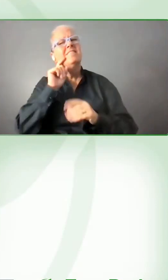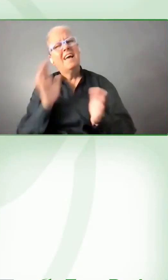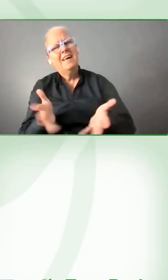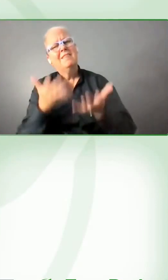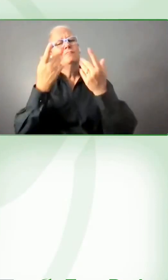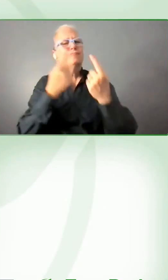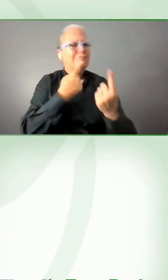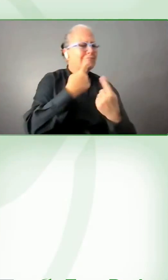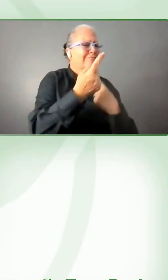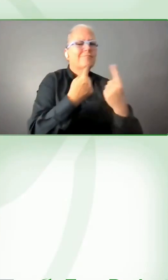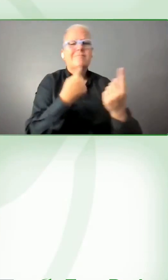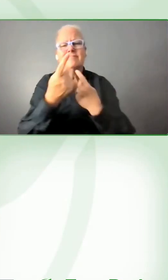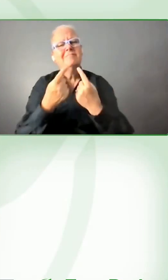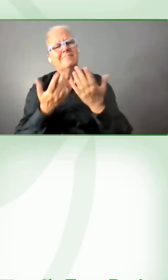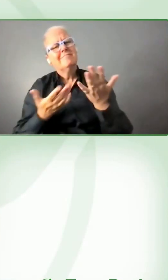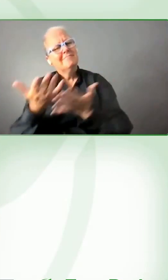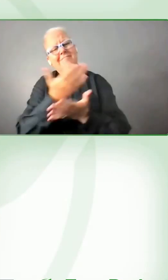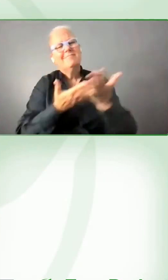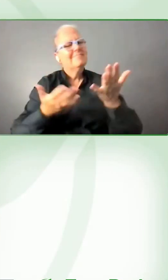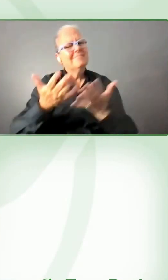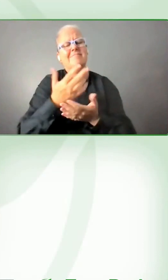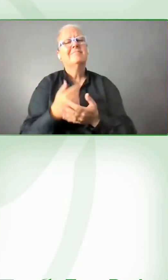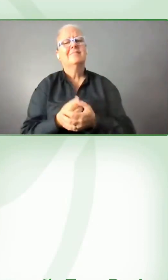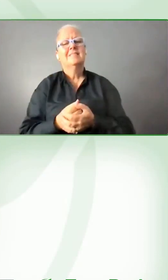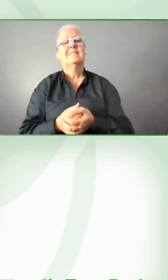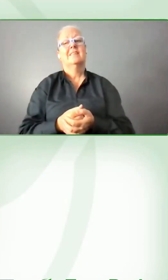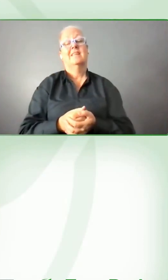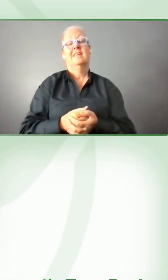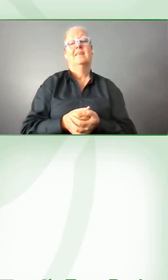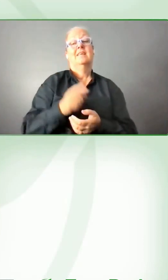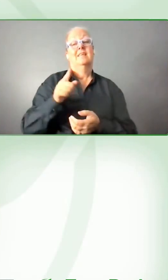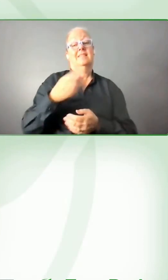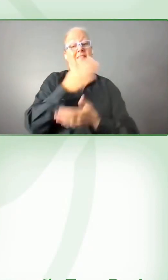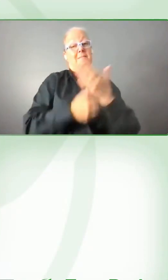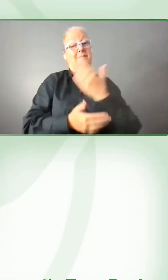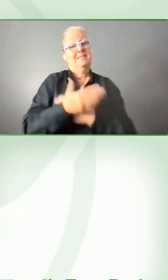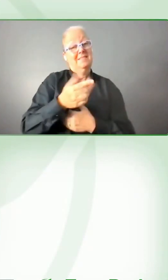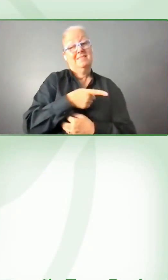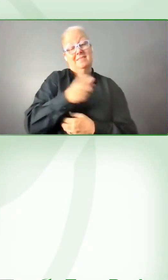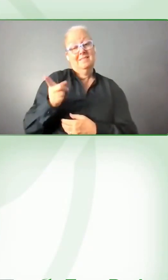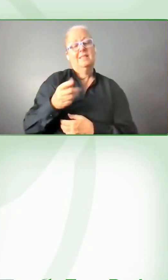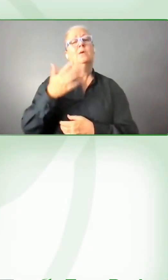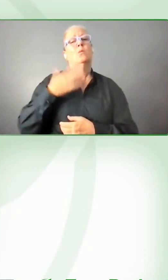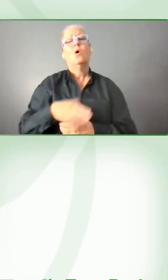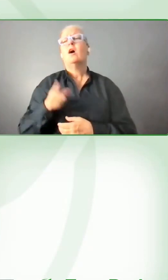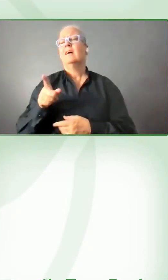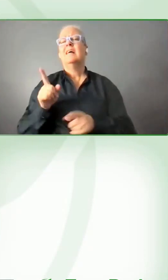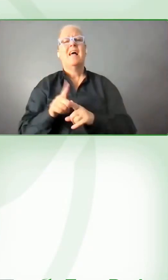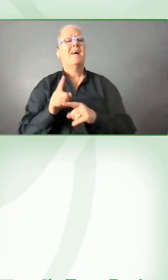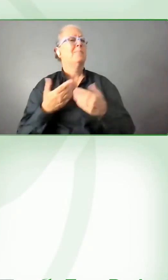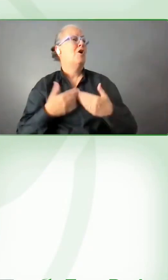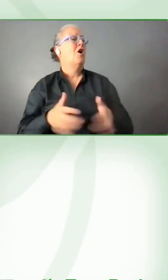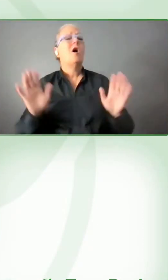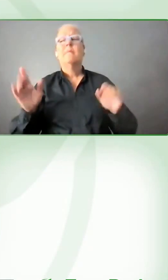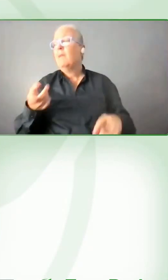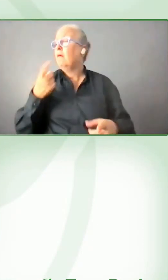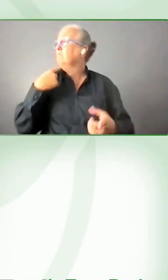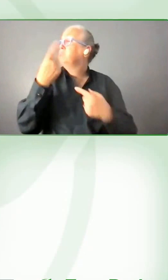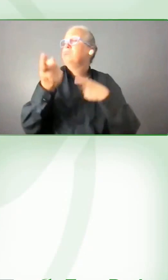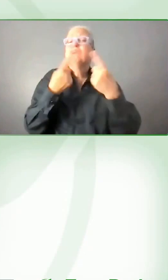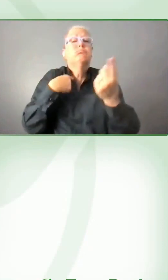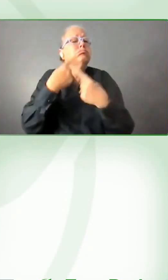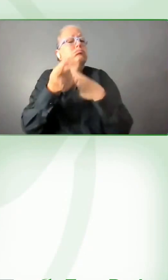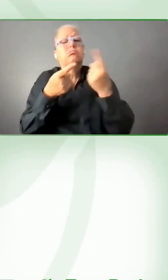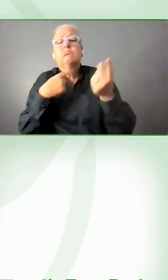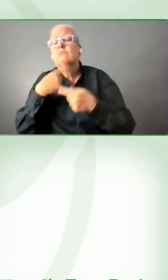want people with disabilities to be growing up with those conversations and continuing on